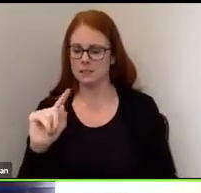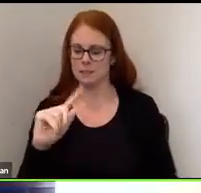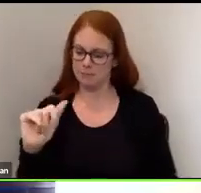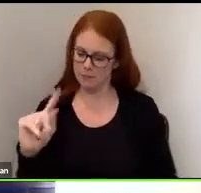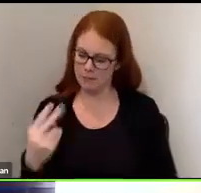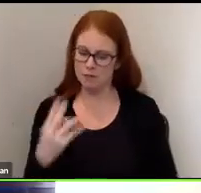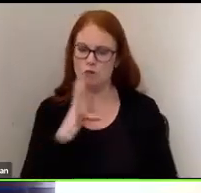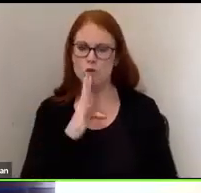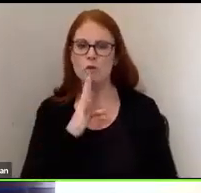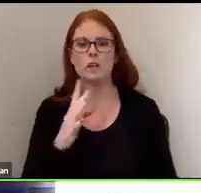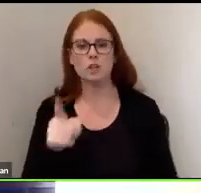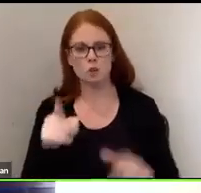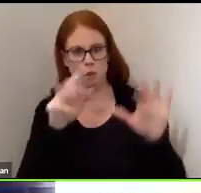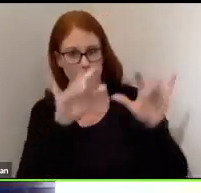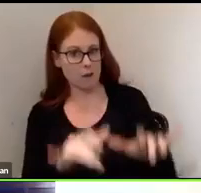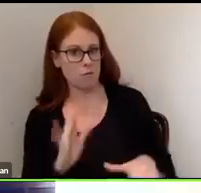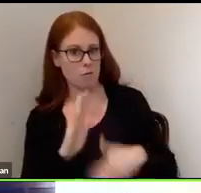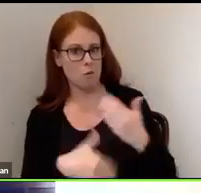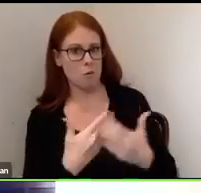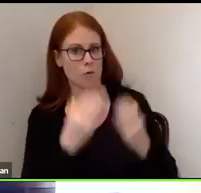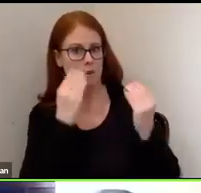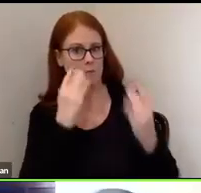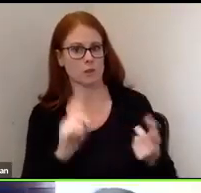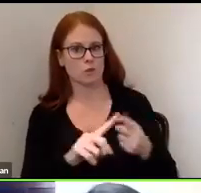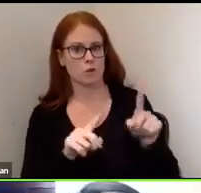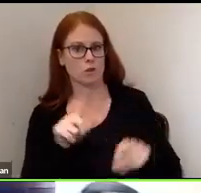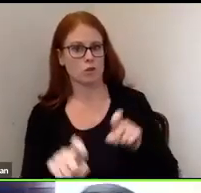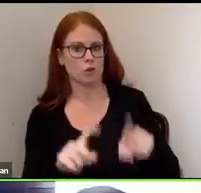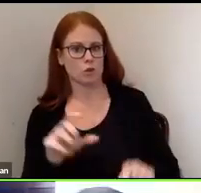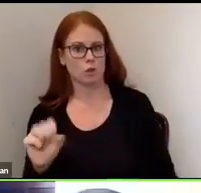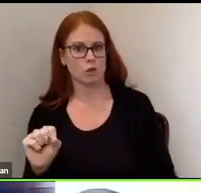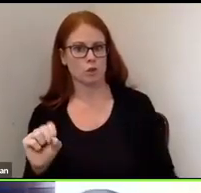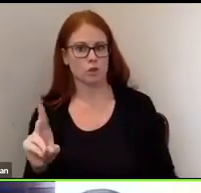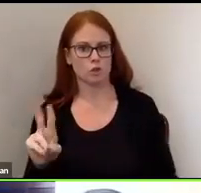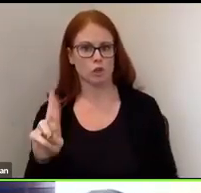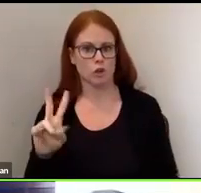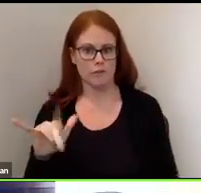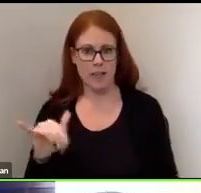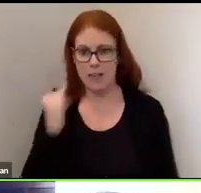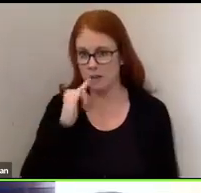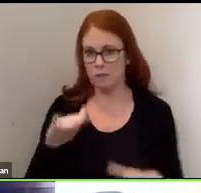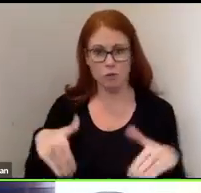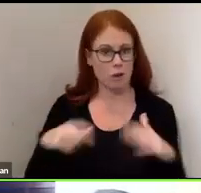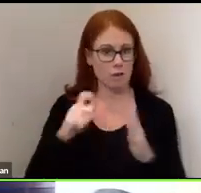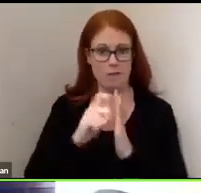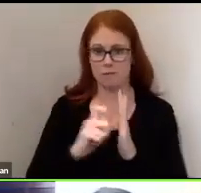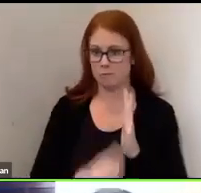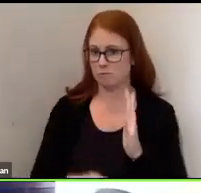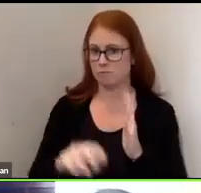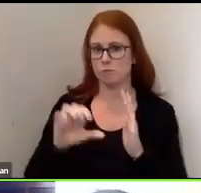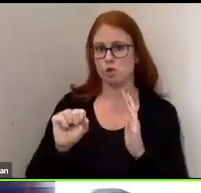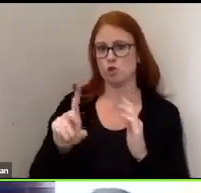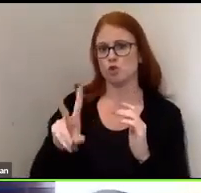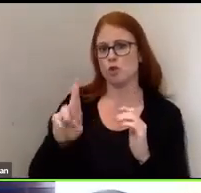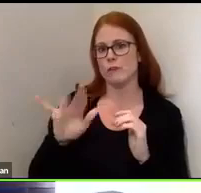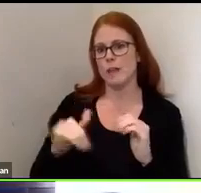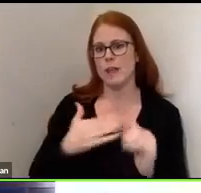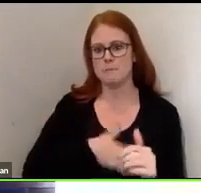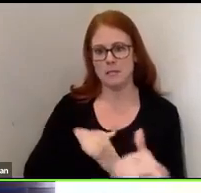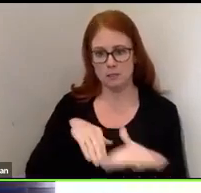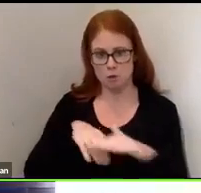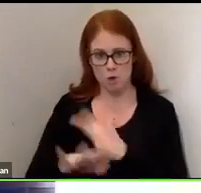in all of your information into our survey interest form, and if you have not done that, I would absolutely recommend you go online if you're in this phase two